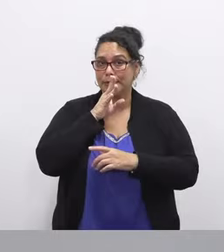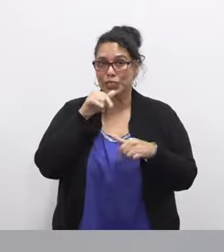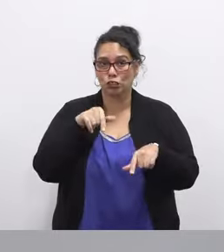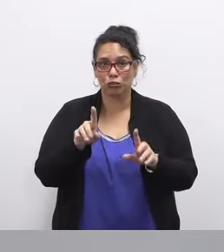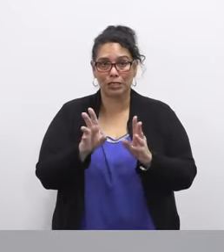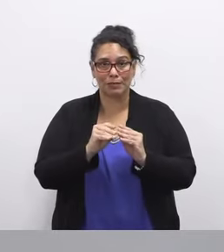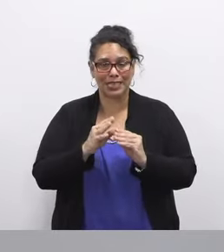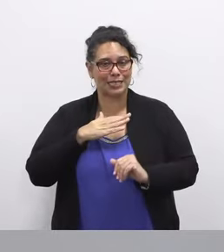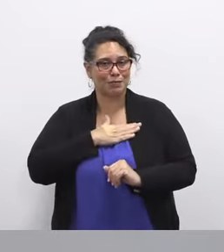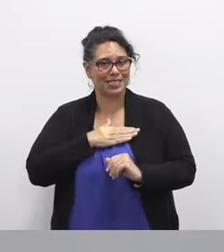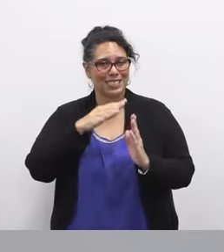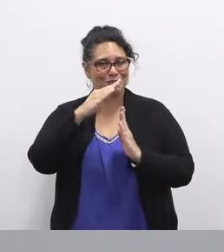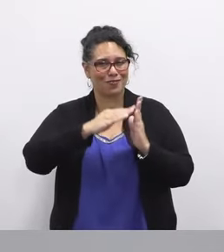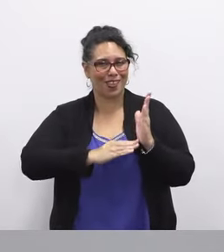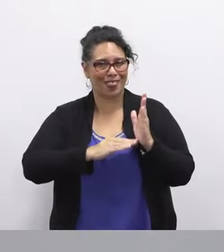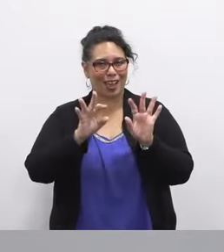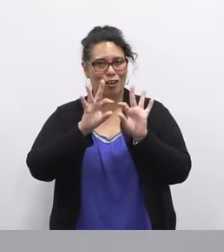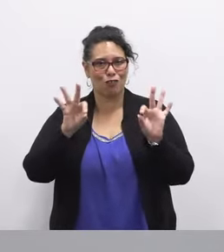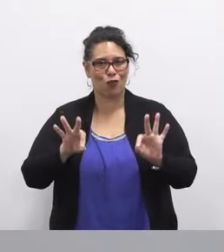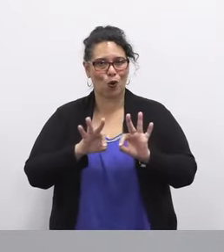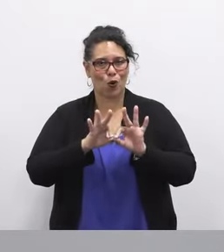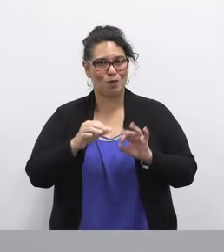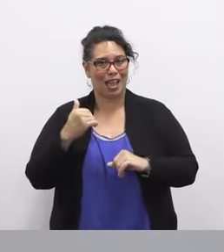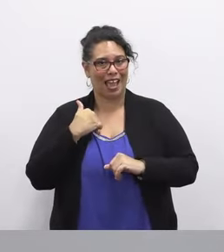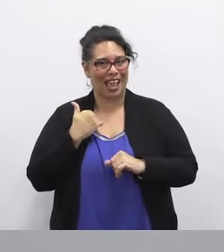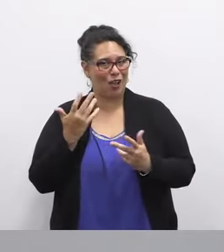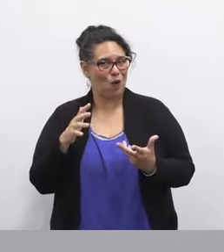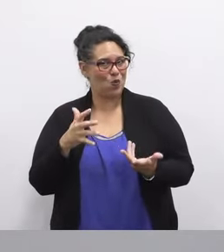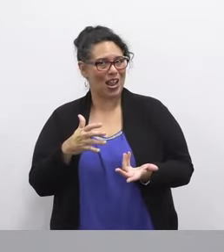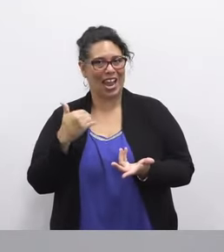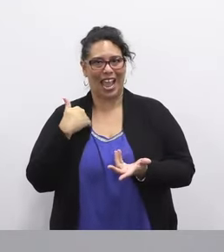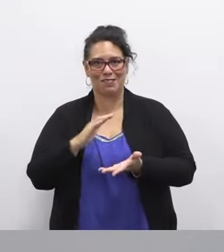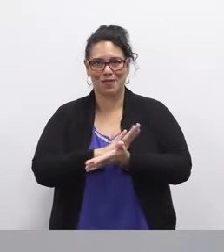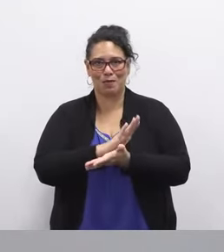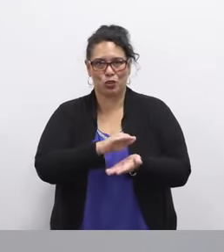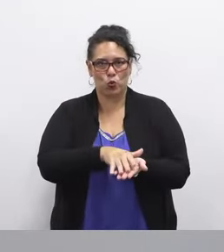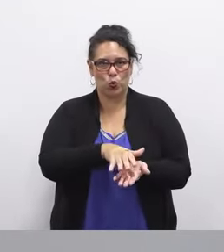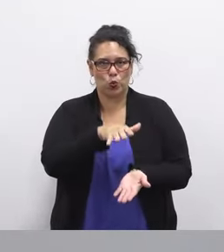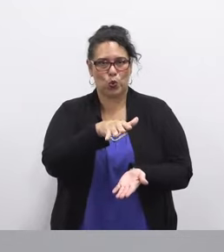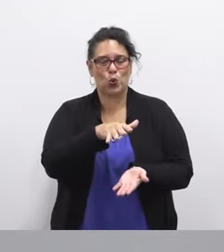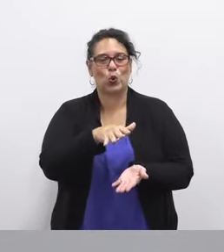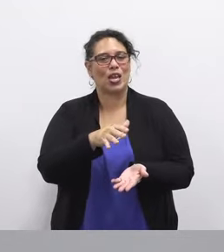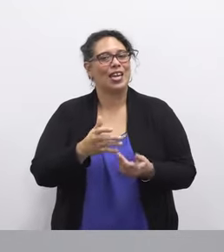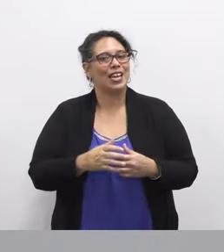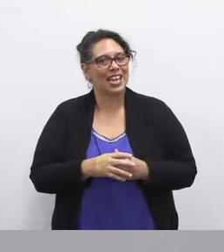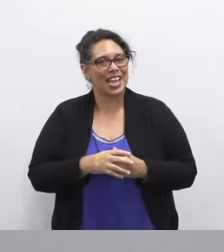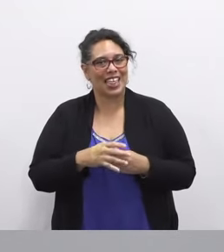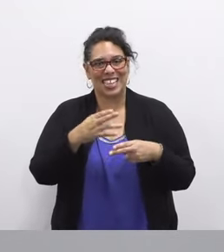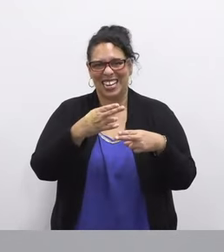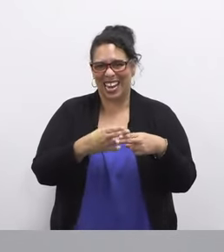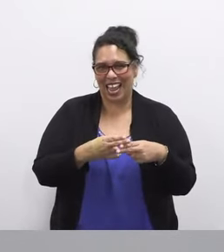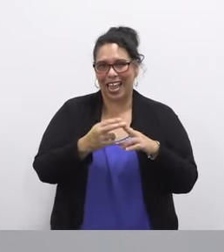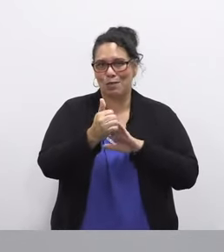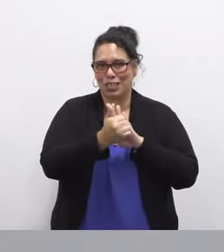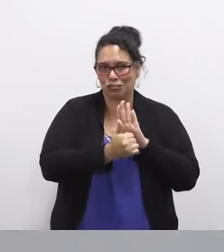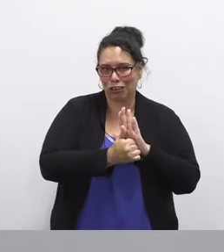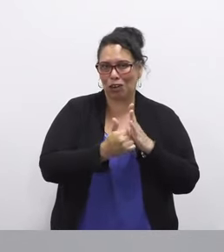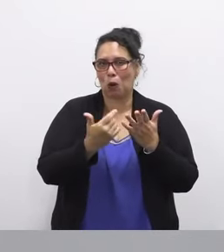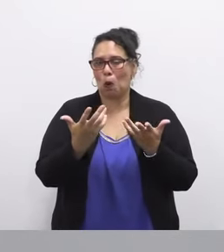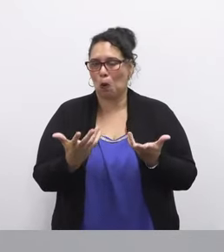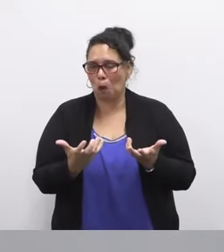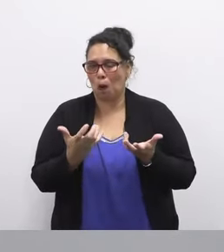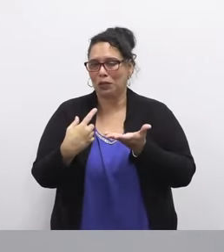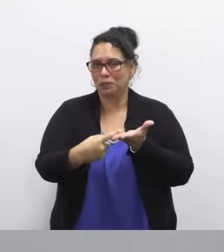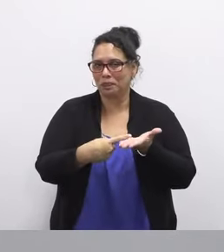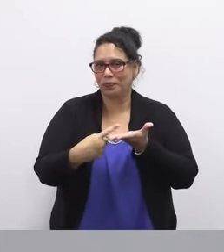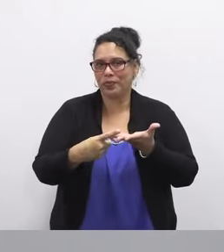fill out a form. I have a stack here in front of us indicating your name and the agenda item that you wish to address. You may also